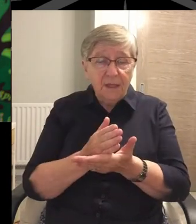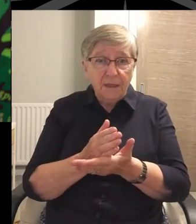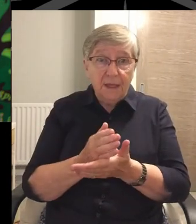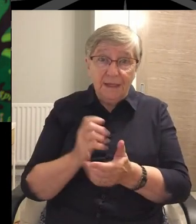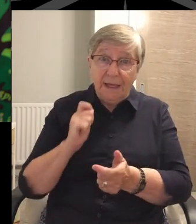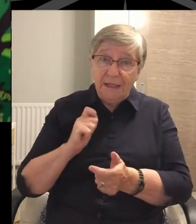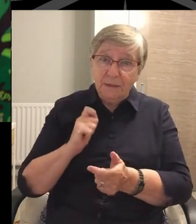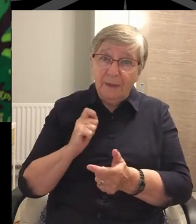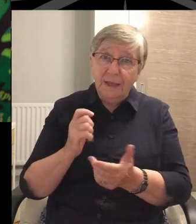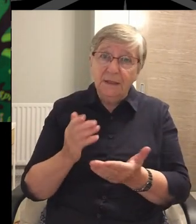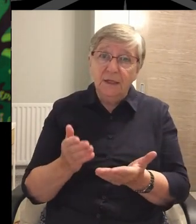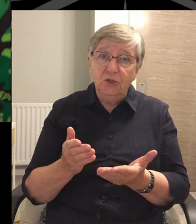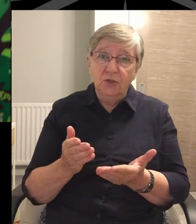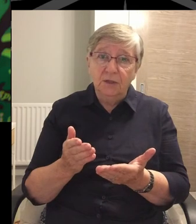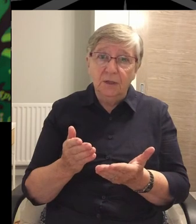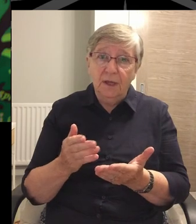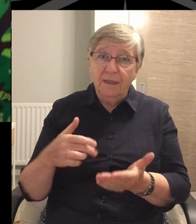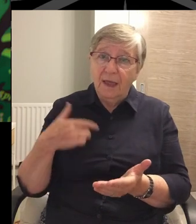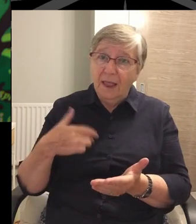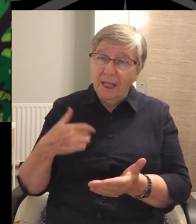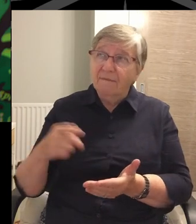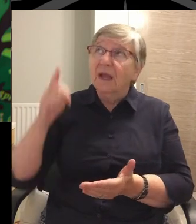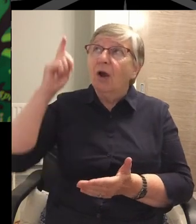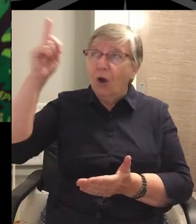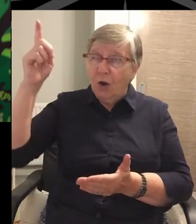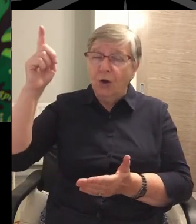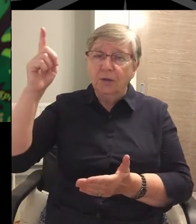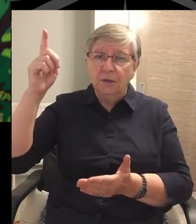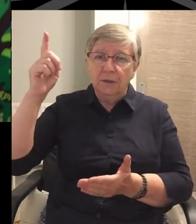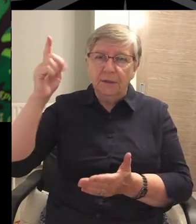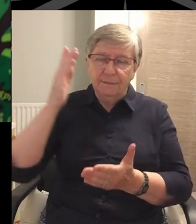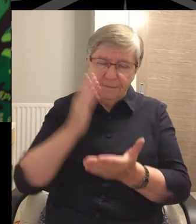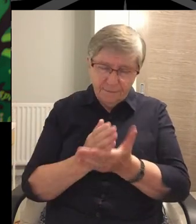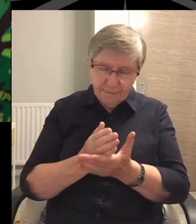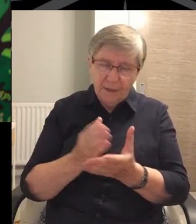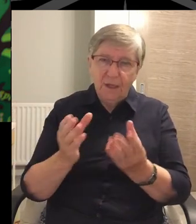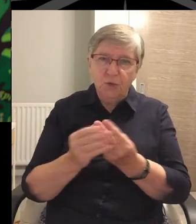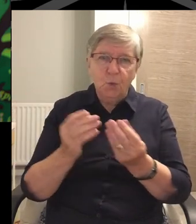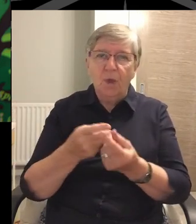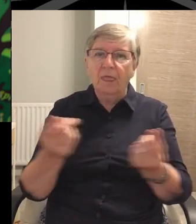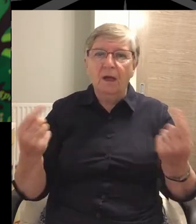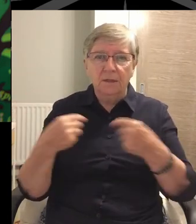an expectation that the living God is with us